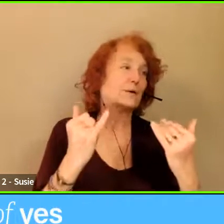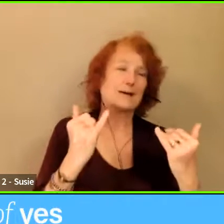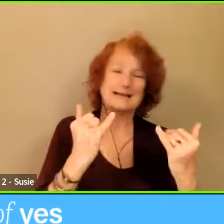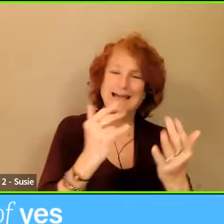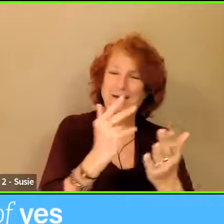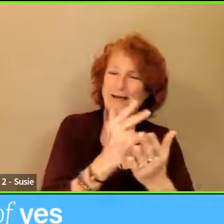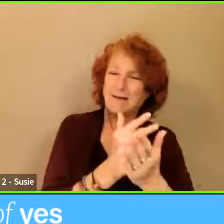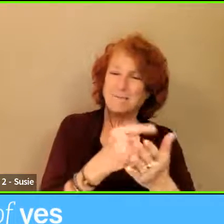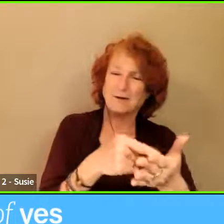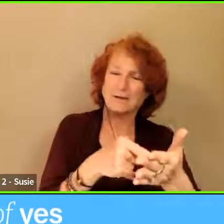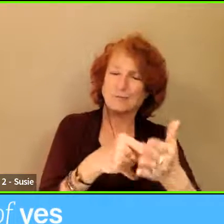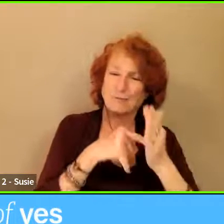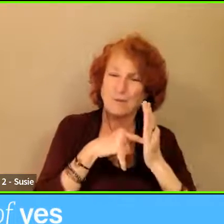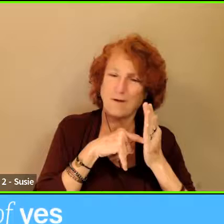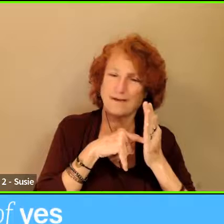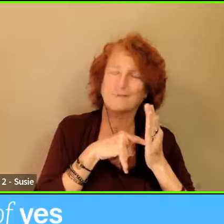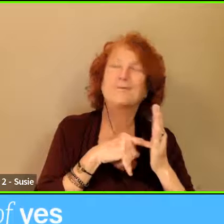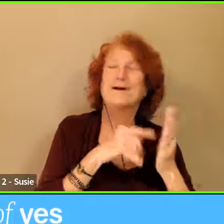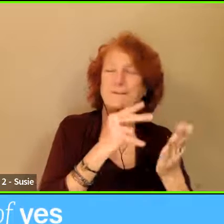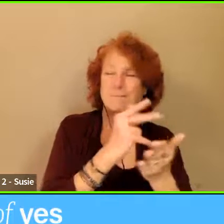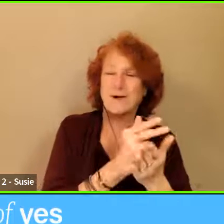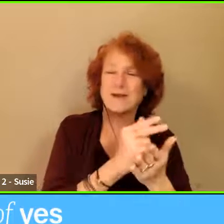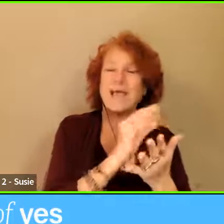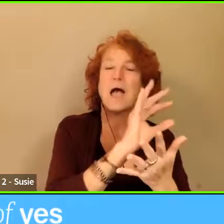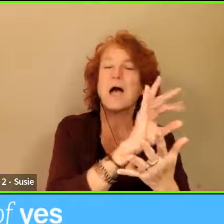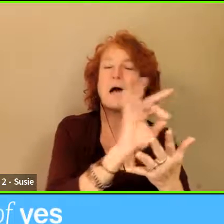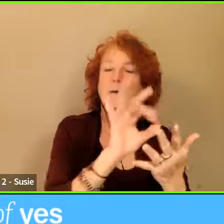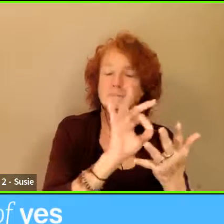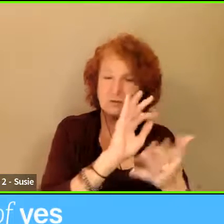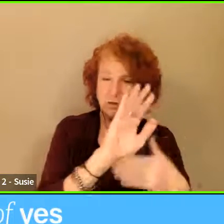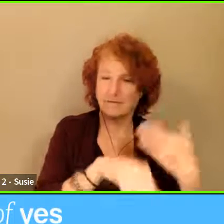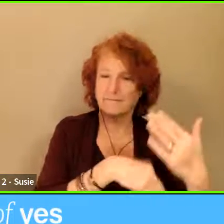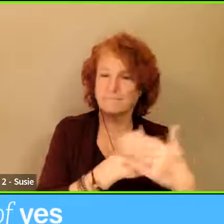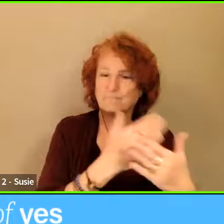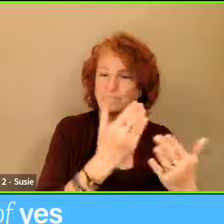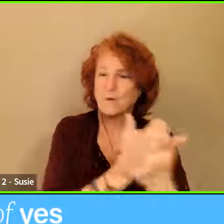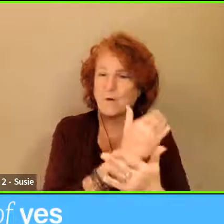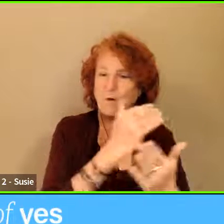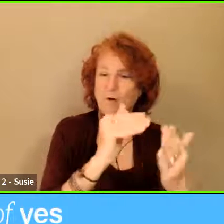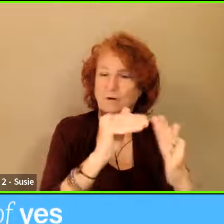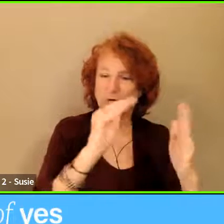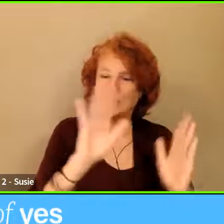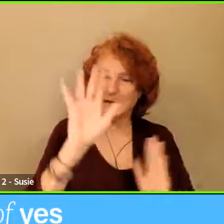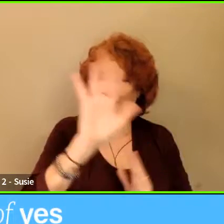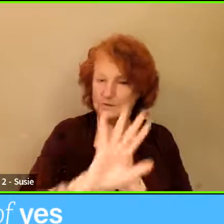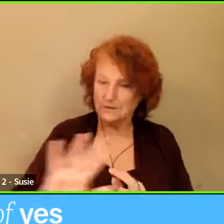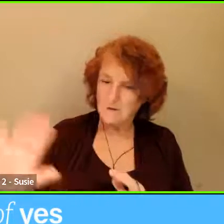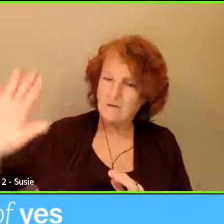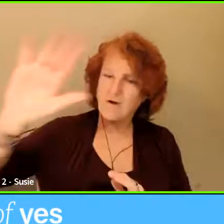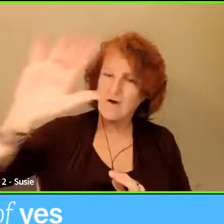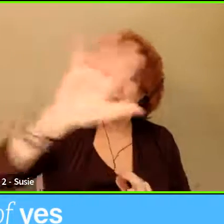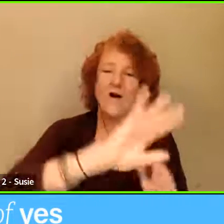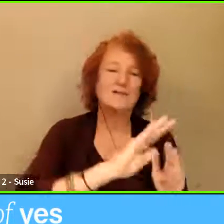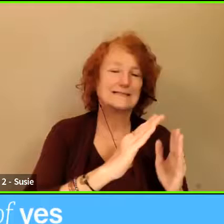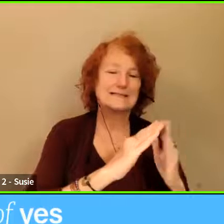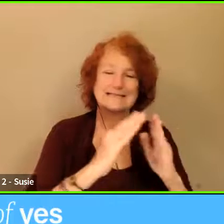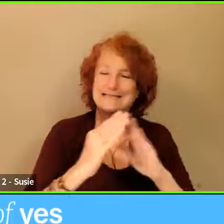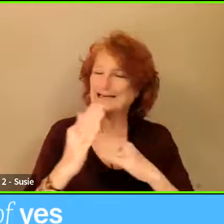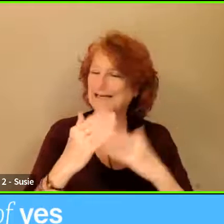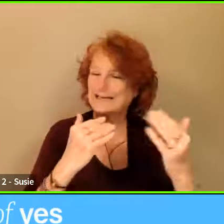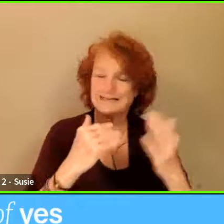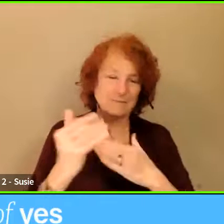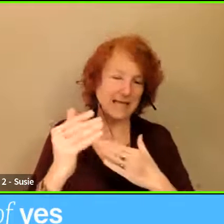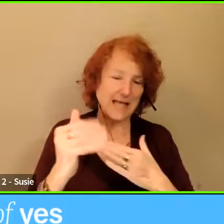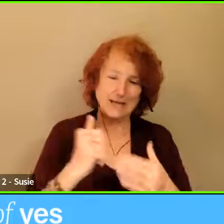proposal, parking is going to be optional for all new housing citywide. It's not dependent on transit access. But again, like I think